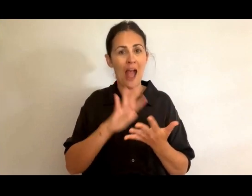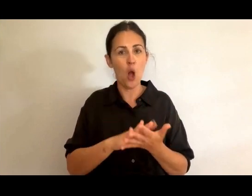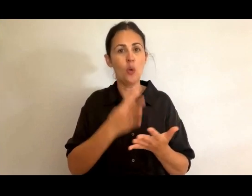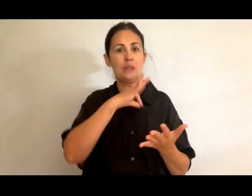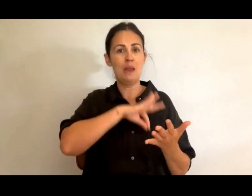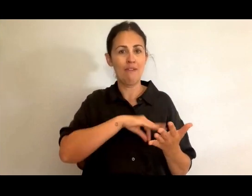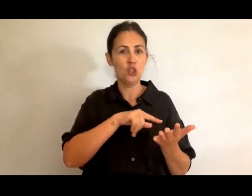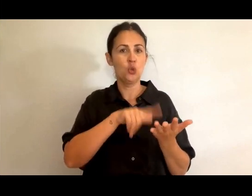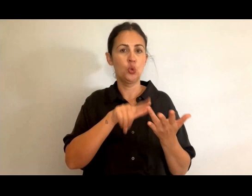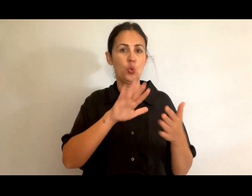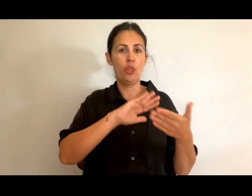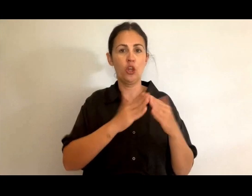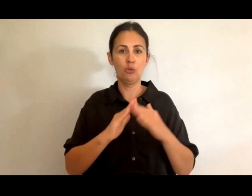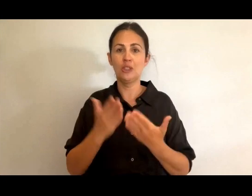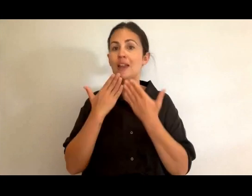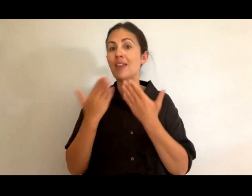much.